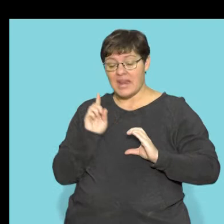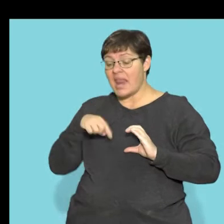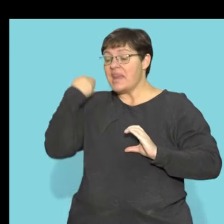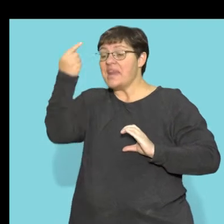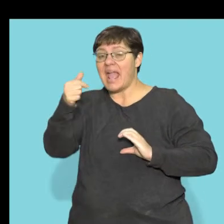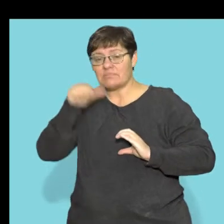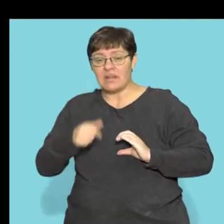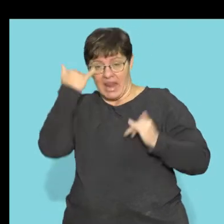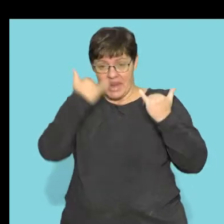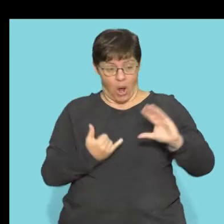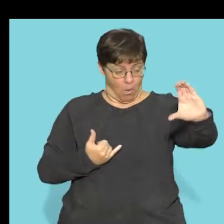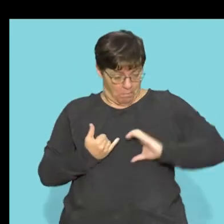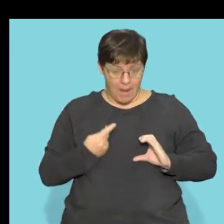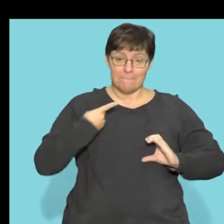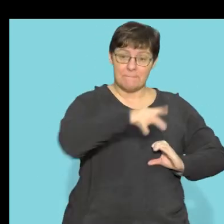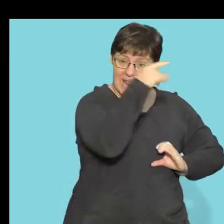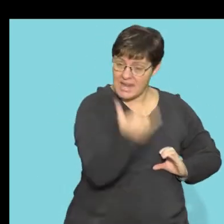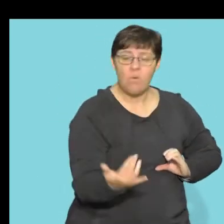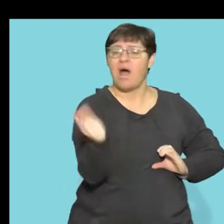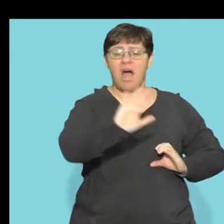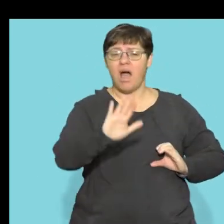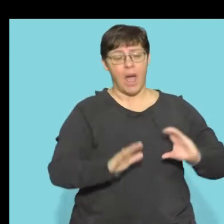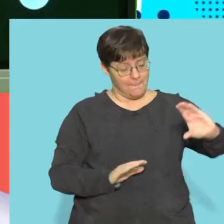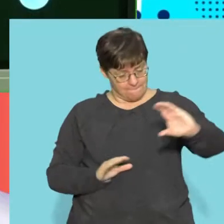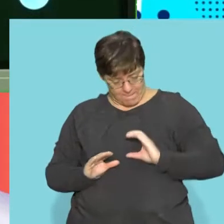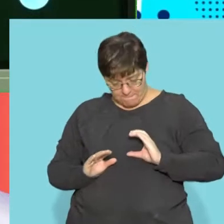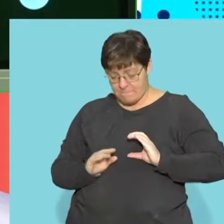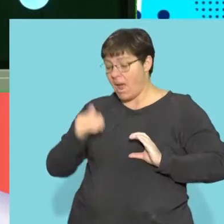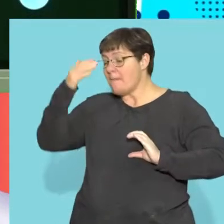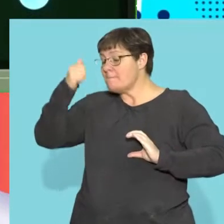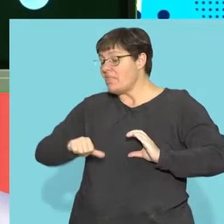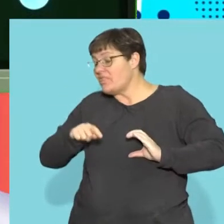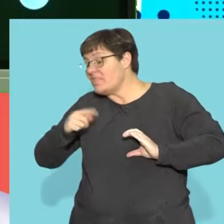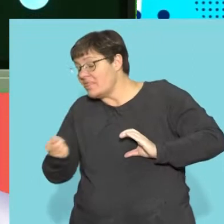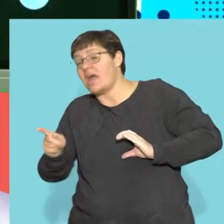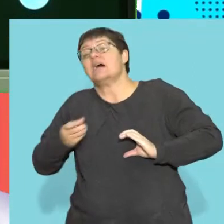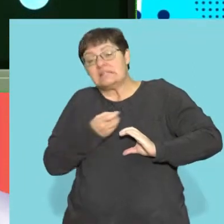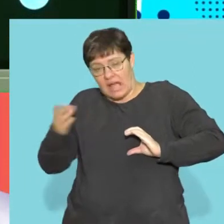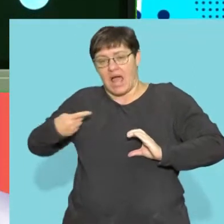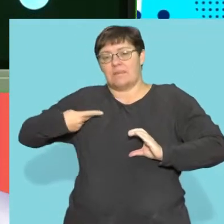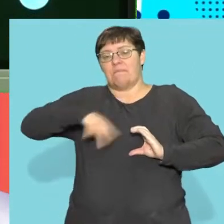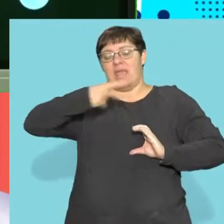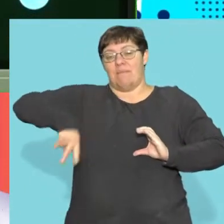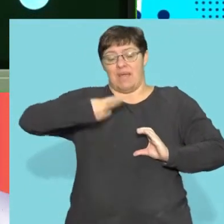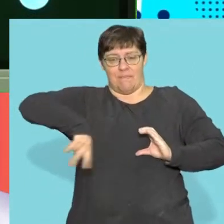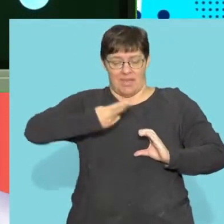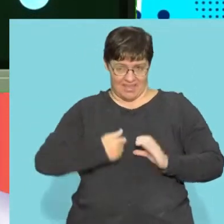or so. When I say to you, the loan is, you start paying it 1 month after, it means